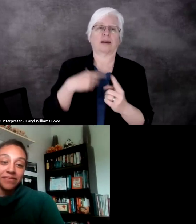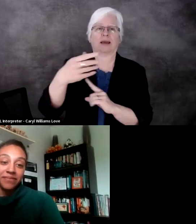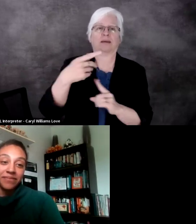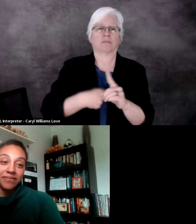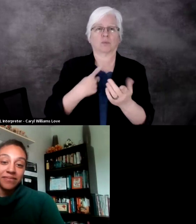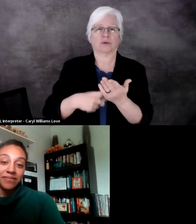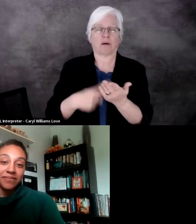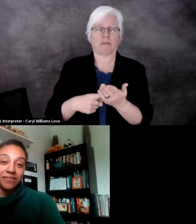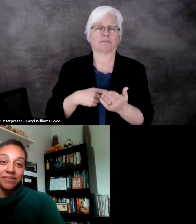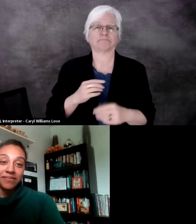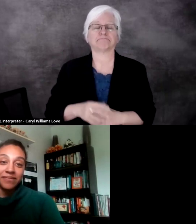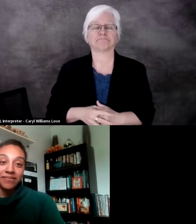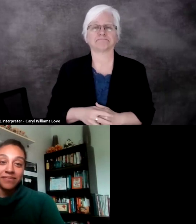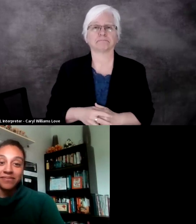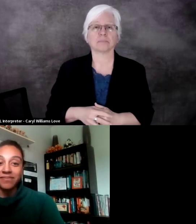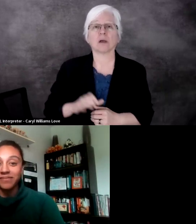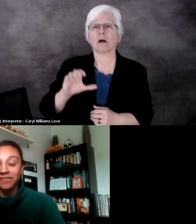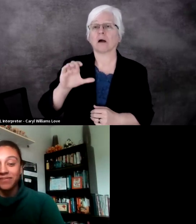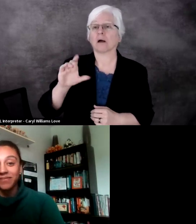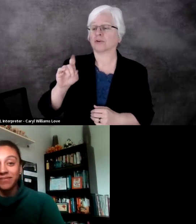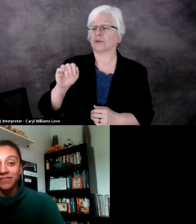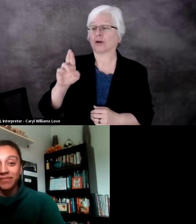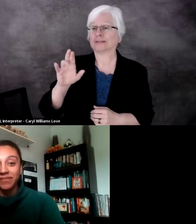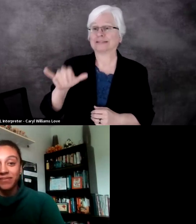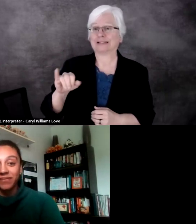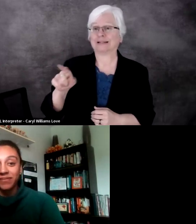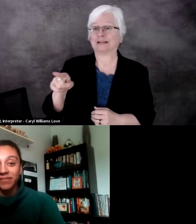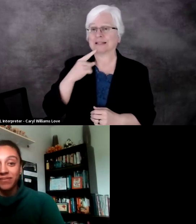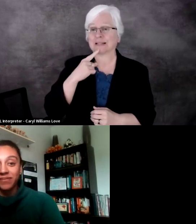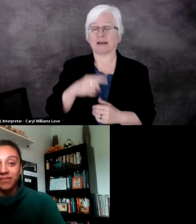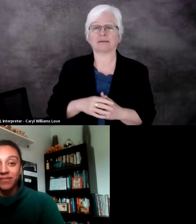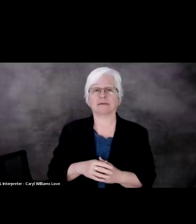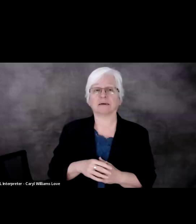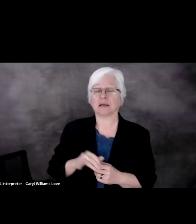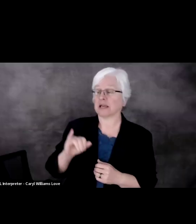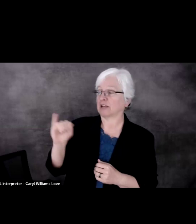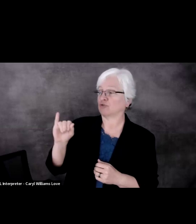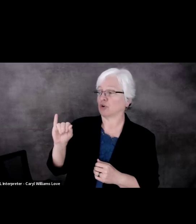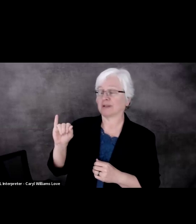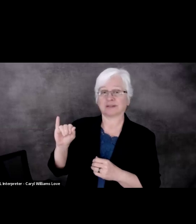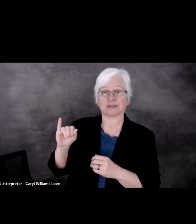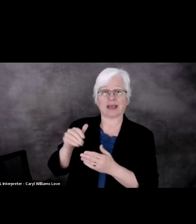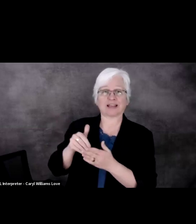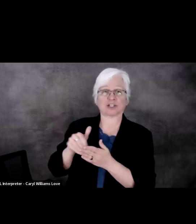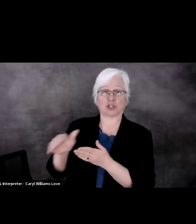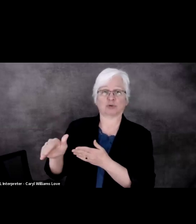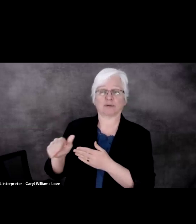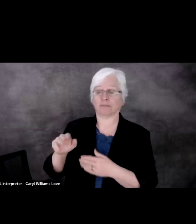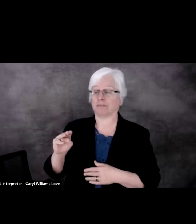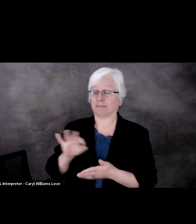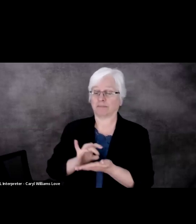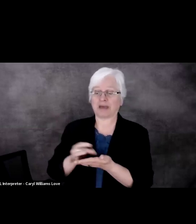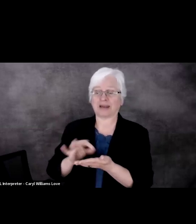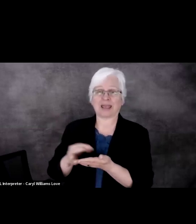relay a comment from Darcy. One of the insurance exclusions, including Medicaid MCOs to admission